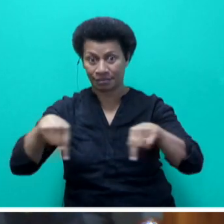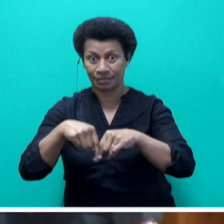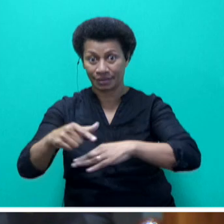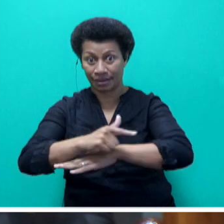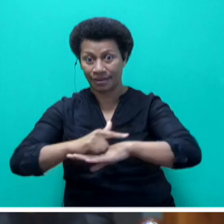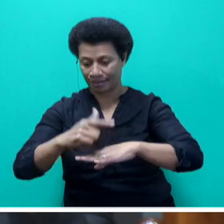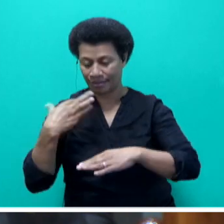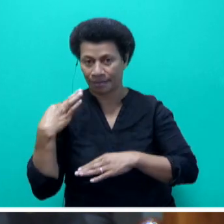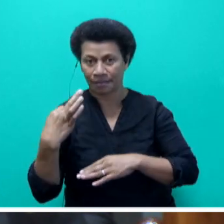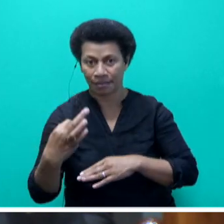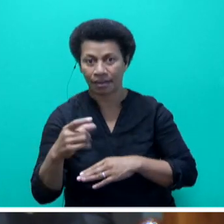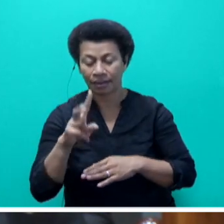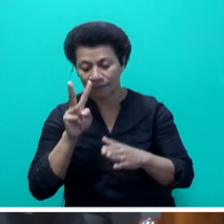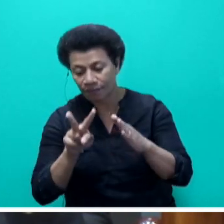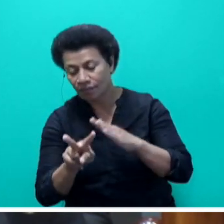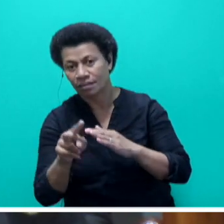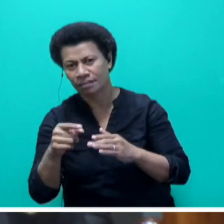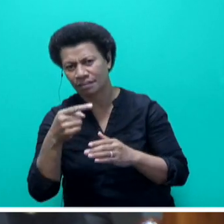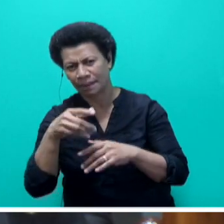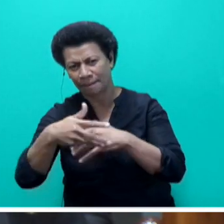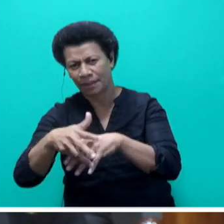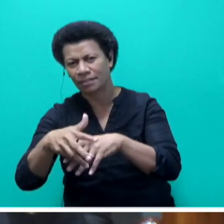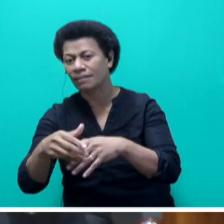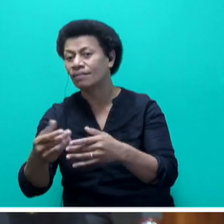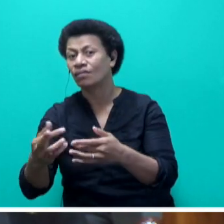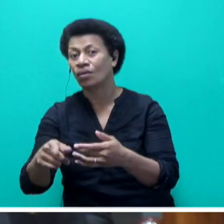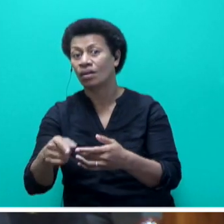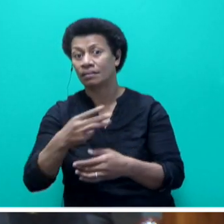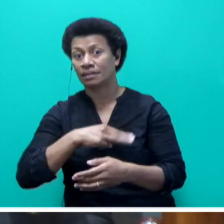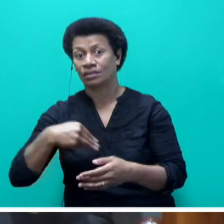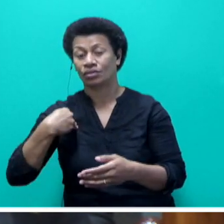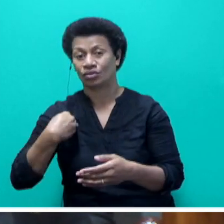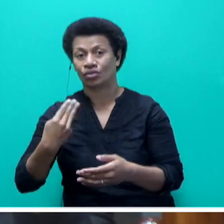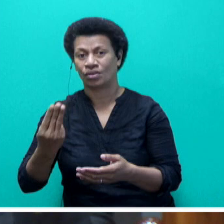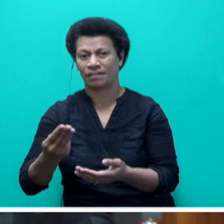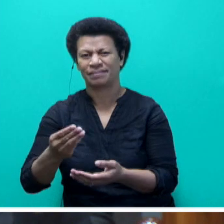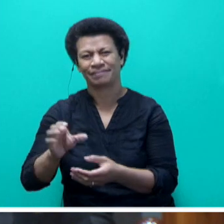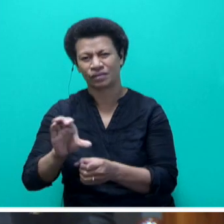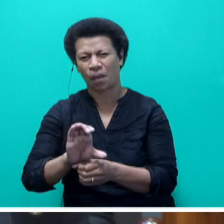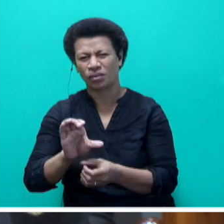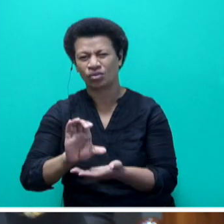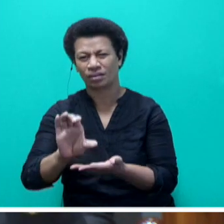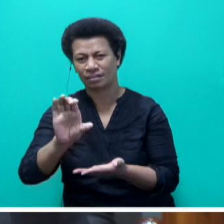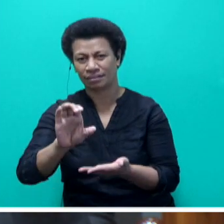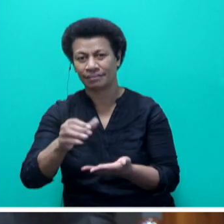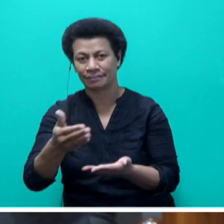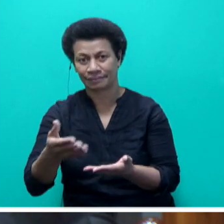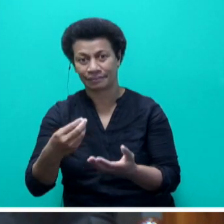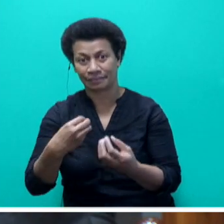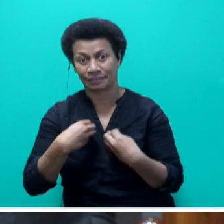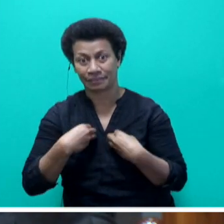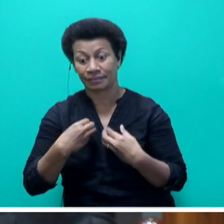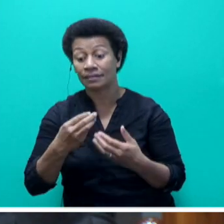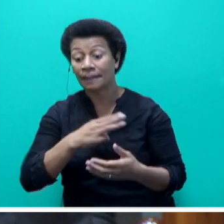be viewed by the public at the Ministry of Commerce, Trade, Tourism and Transport Level 3 Civic Tower. General public can also view the same on the